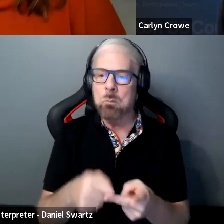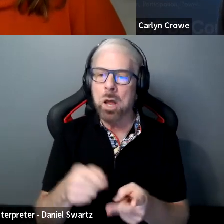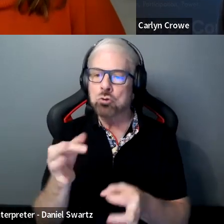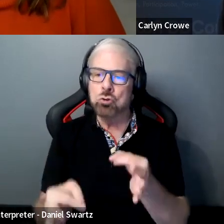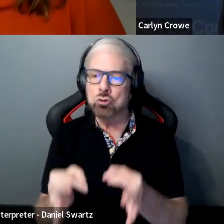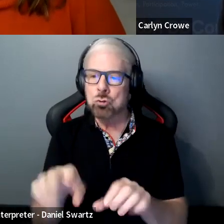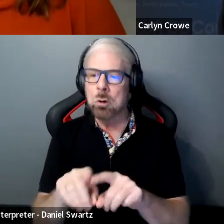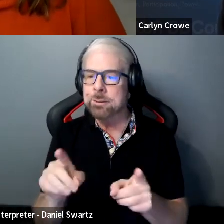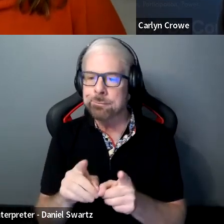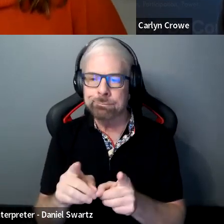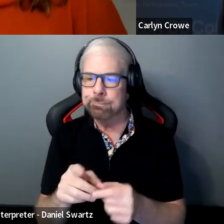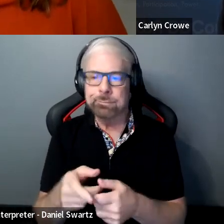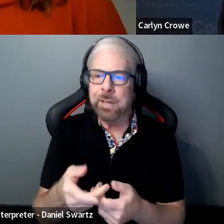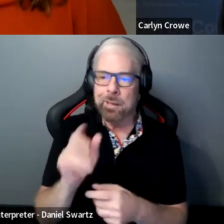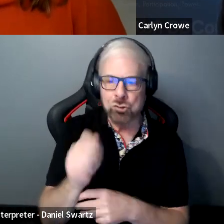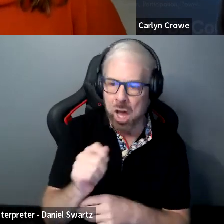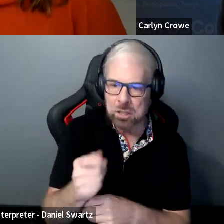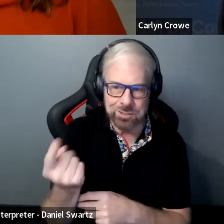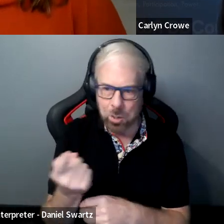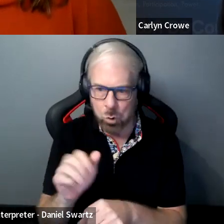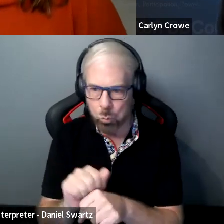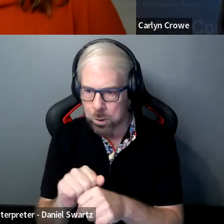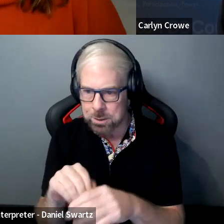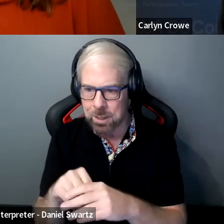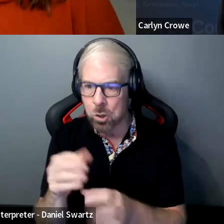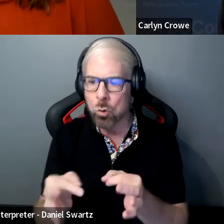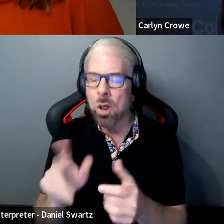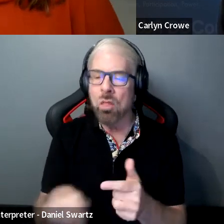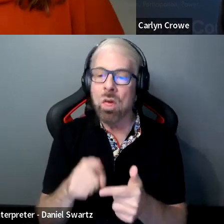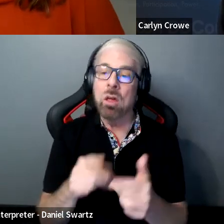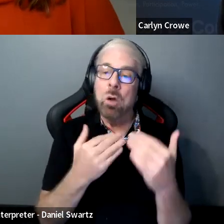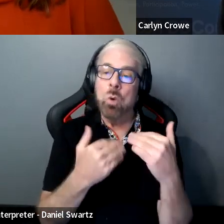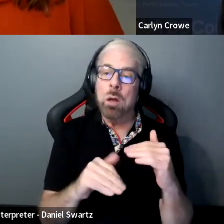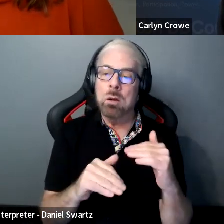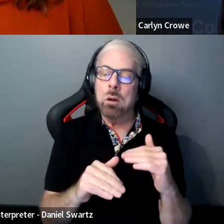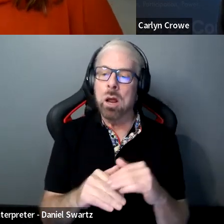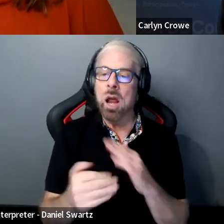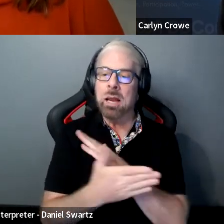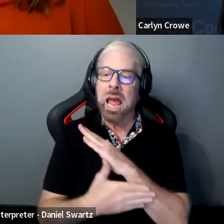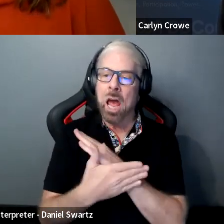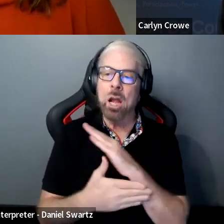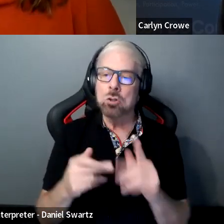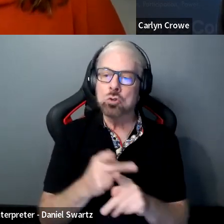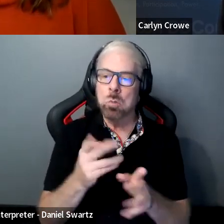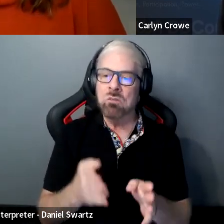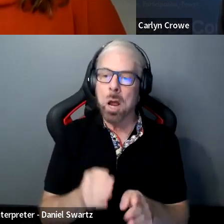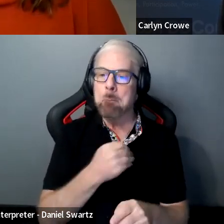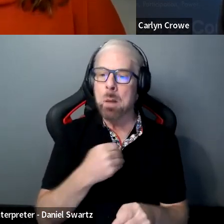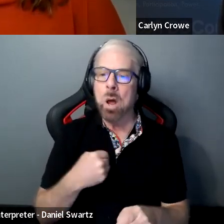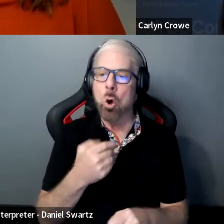or somebody that works in the courts to those. And then they're going to limit county supervisors membership to only